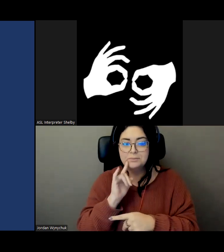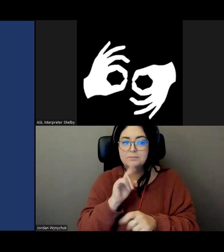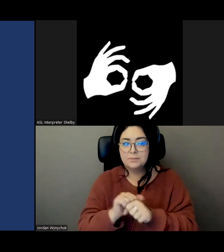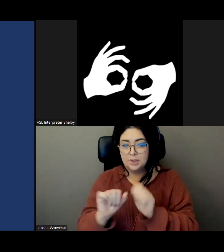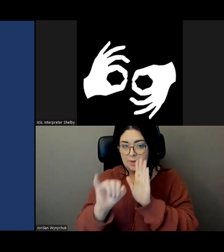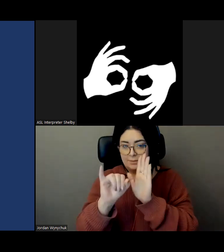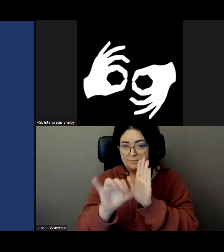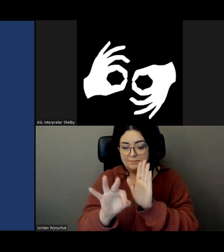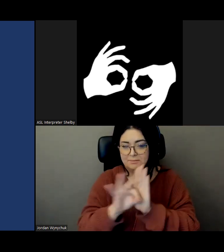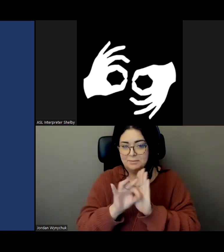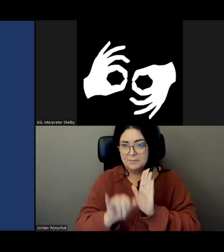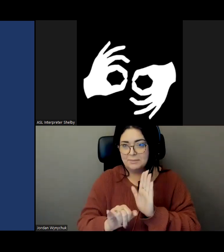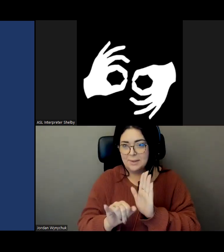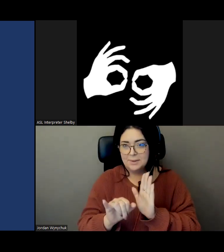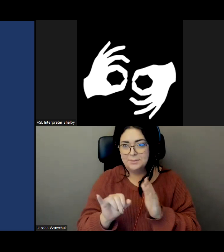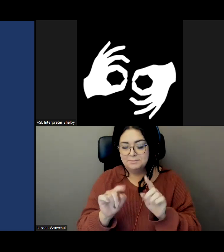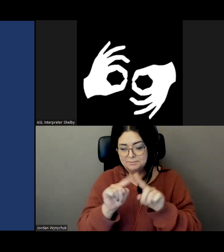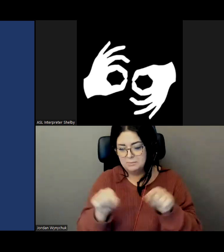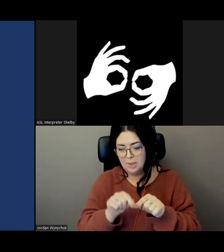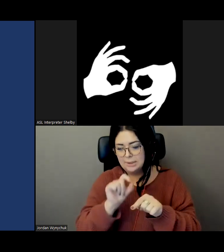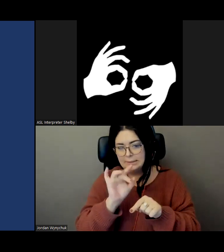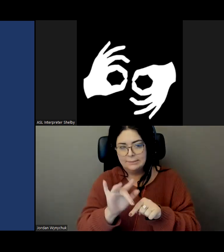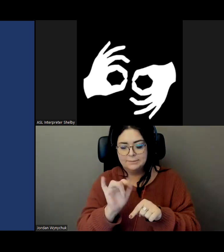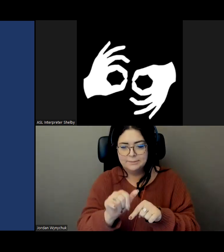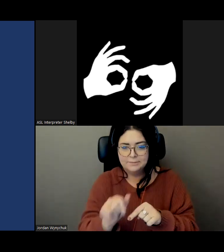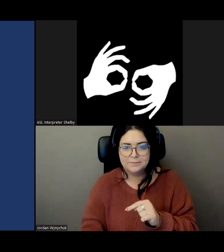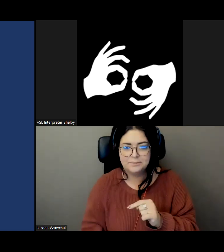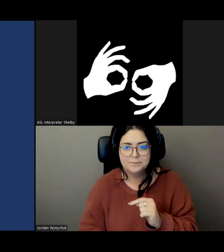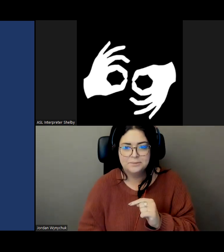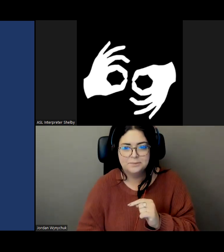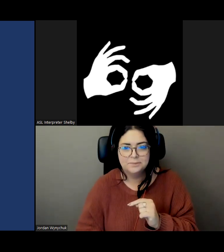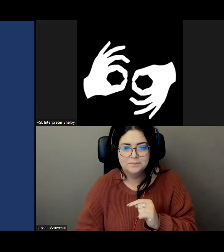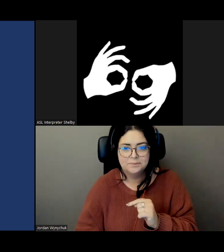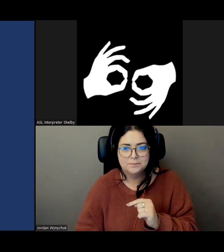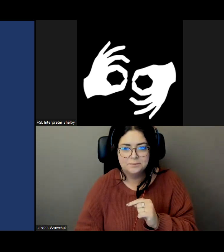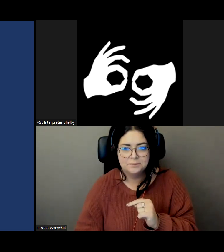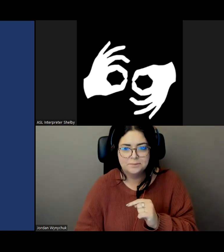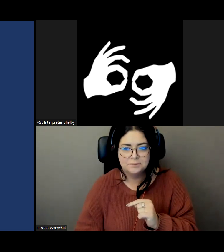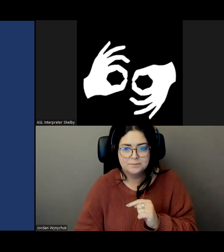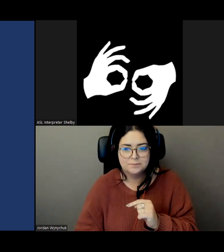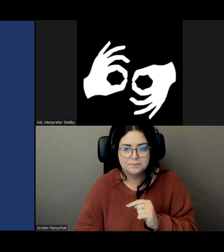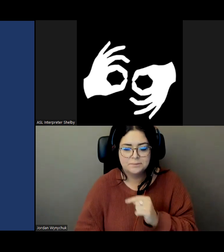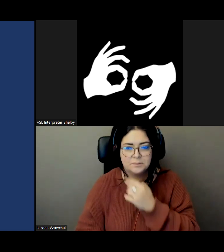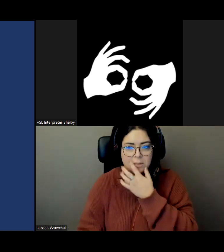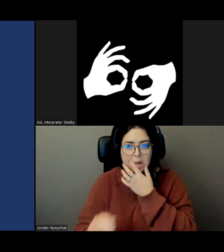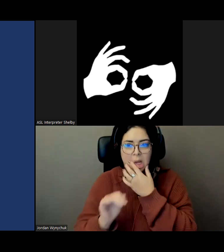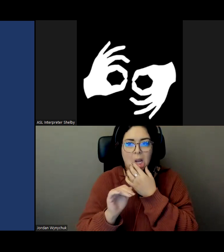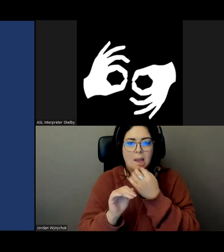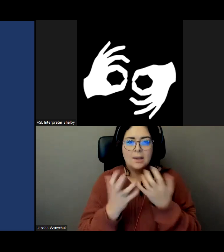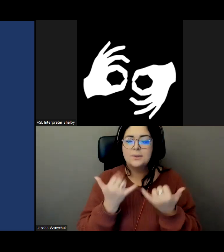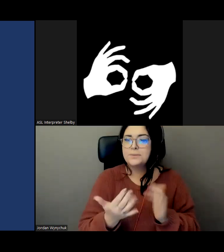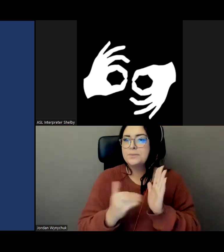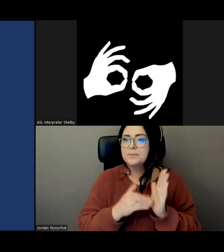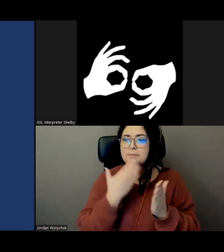that as their answer. So it just really solidifies that questioning is a